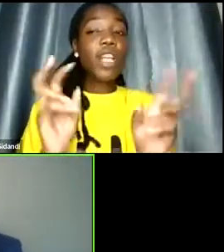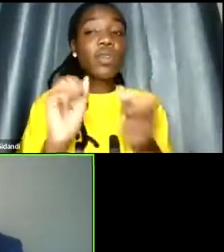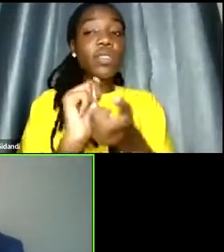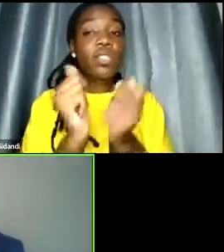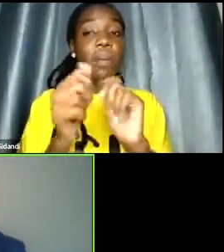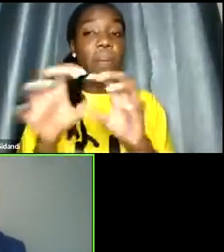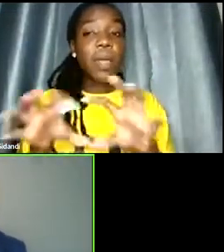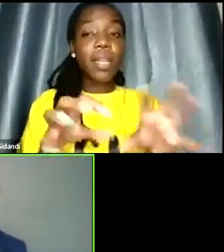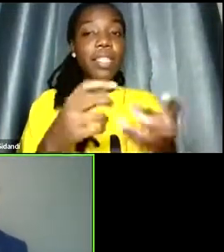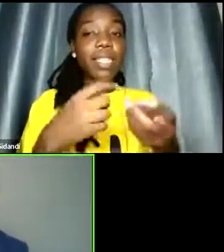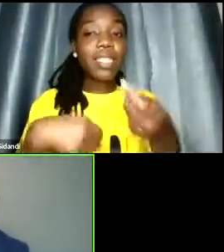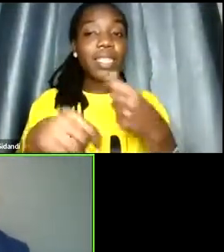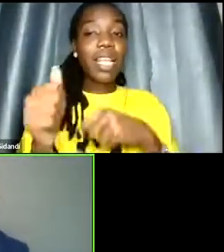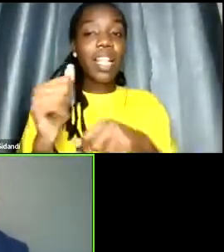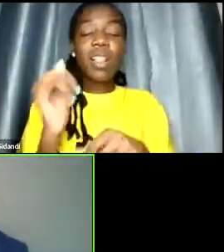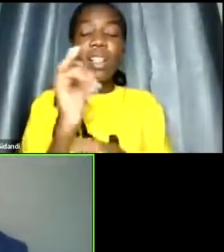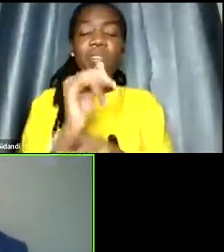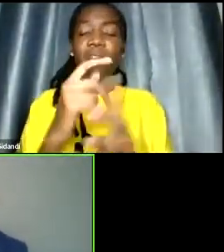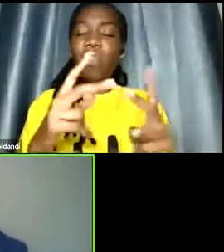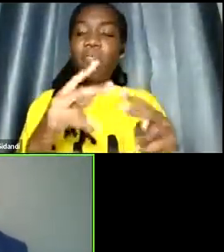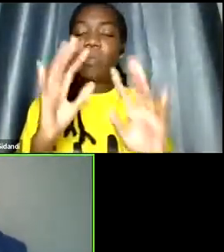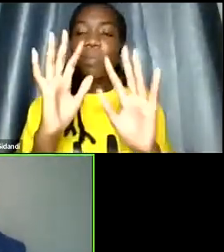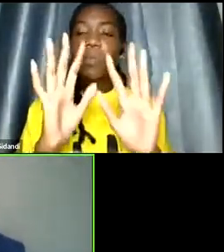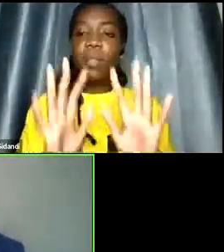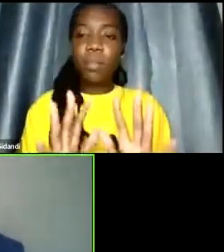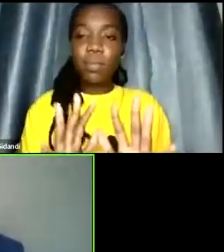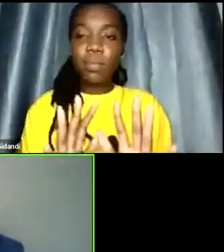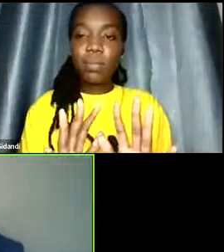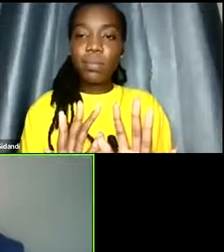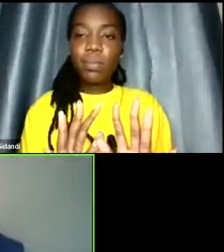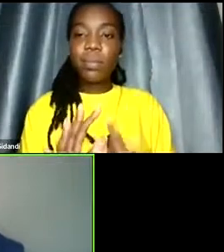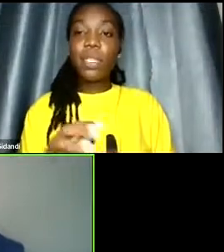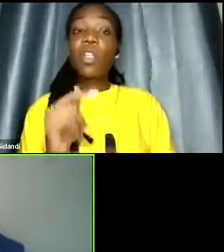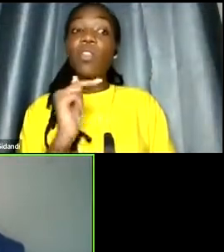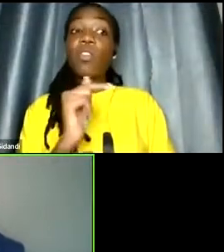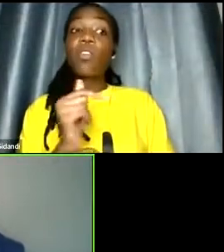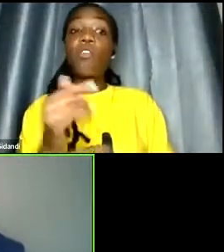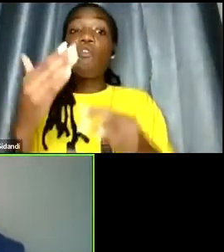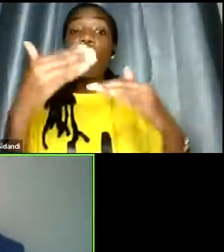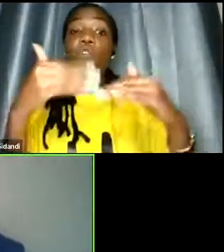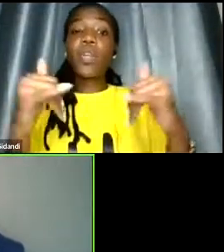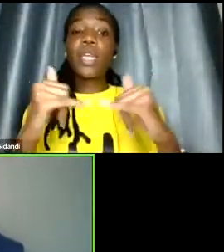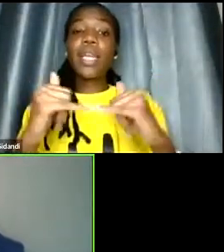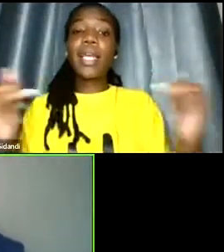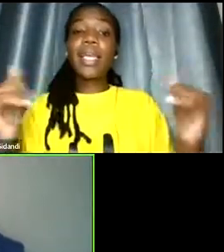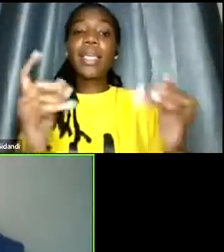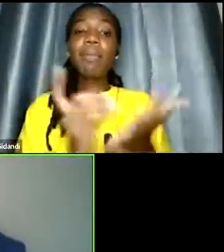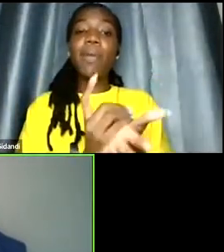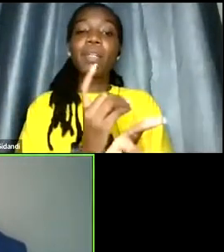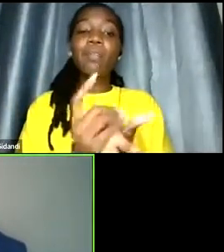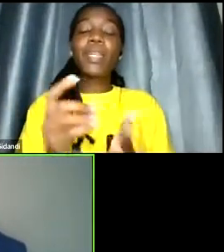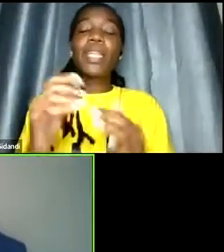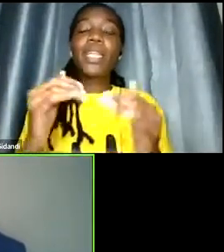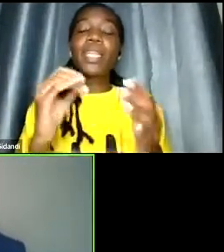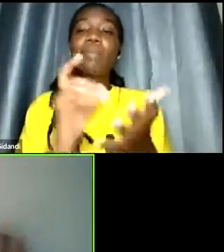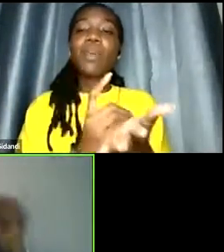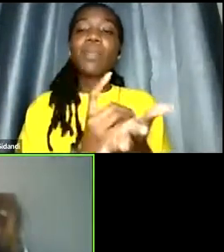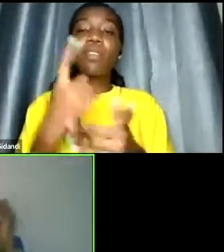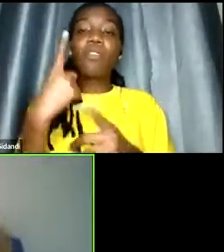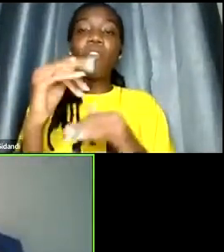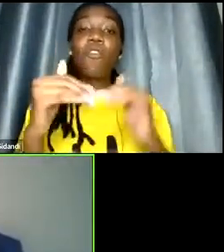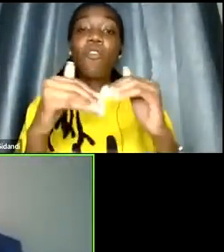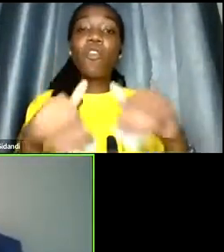sales, those are critical. We call those frontline departments or frontline functions.